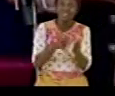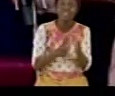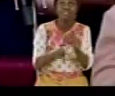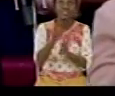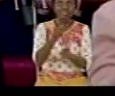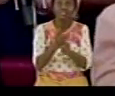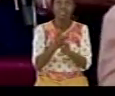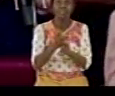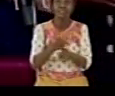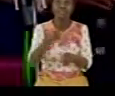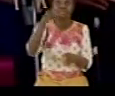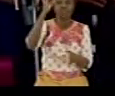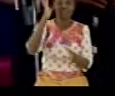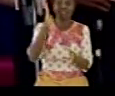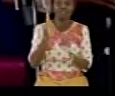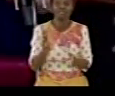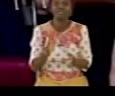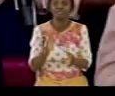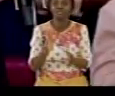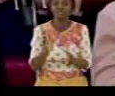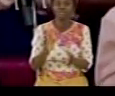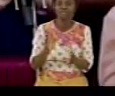Well, this kind of God, yo,